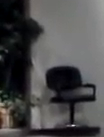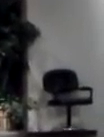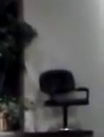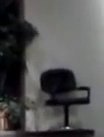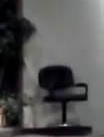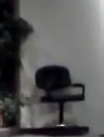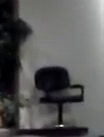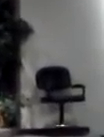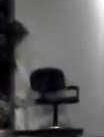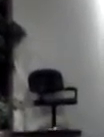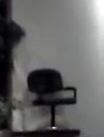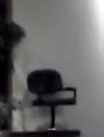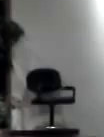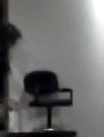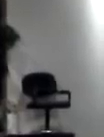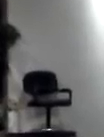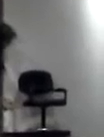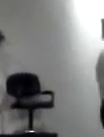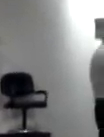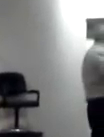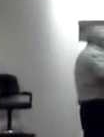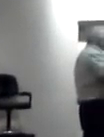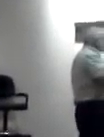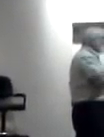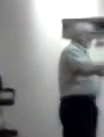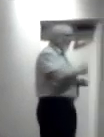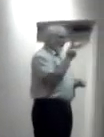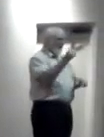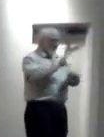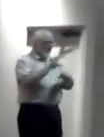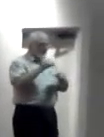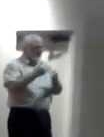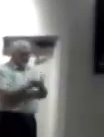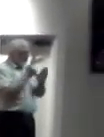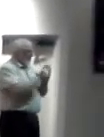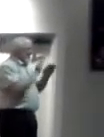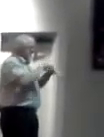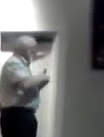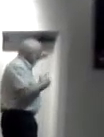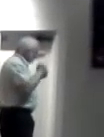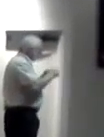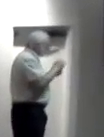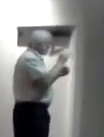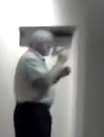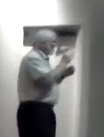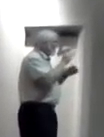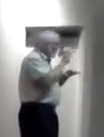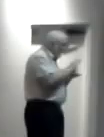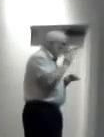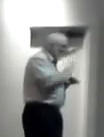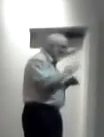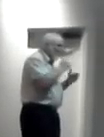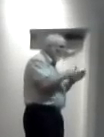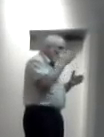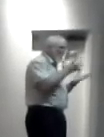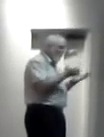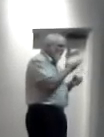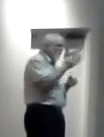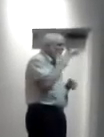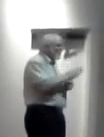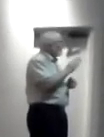just like almost every church in the New Testament. How in the world can this church be what God wants them to be? Well, they